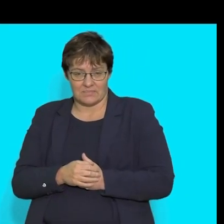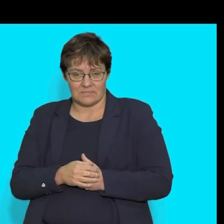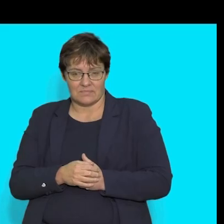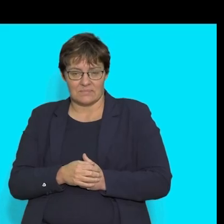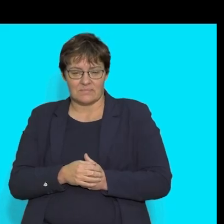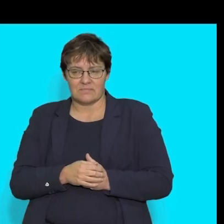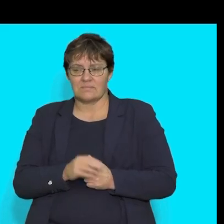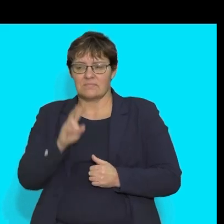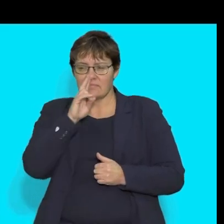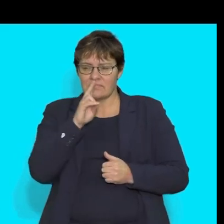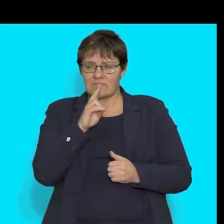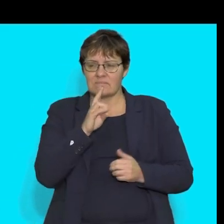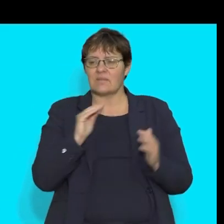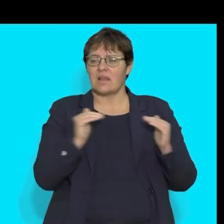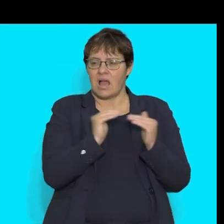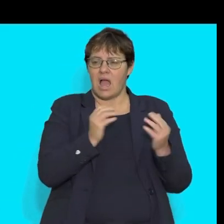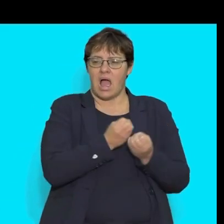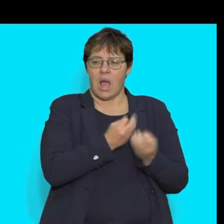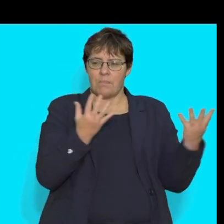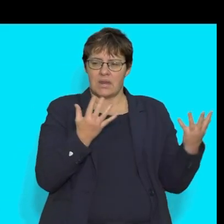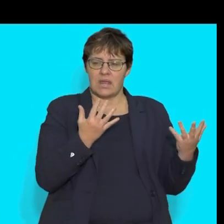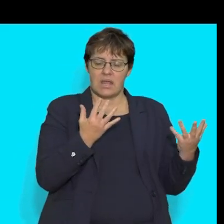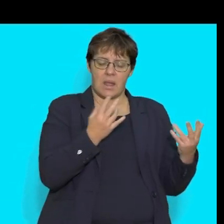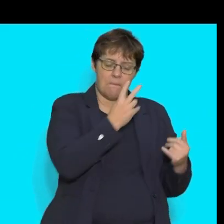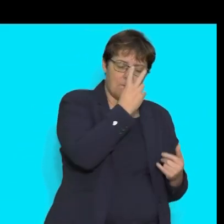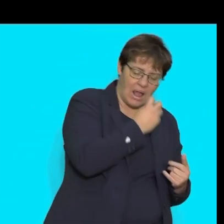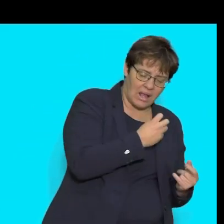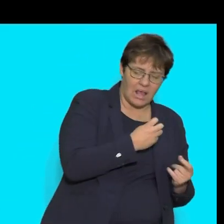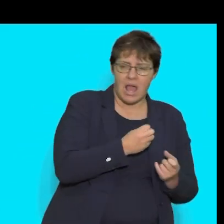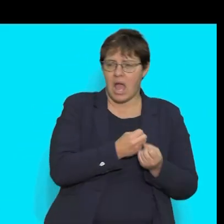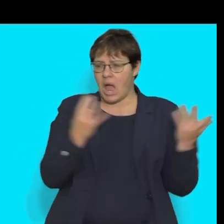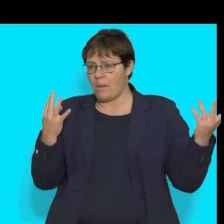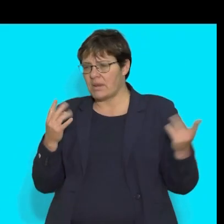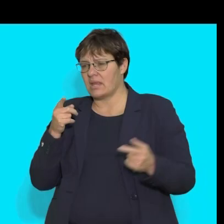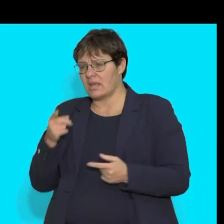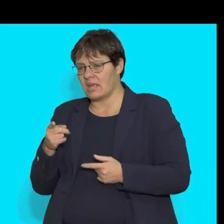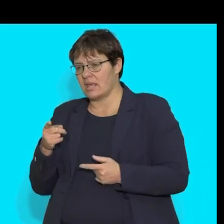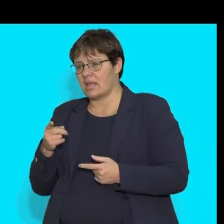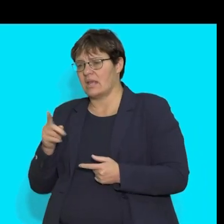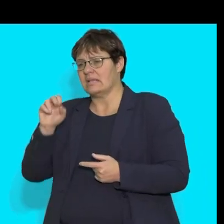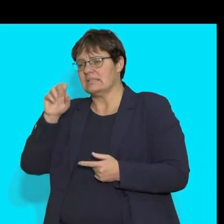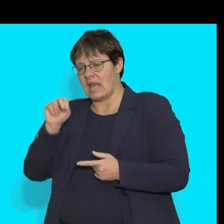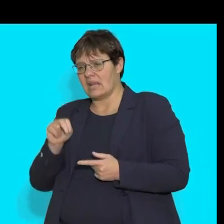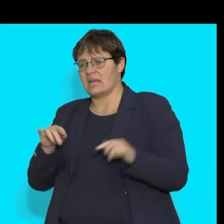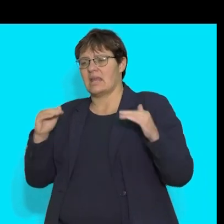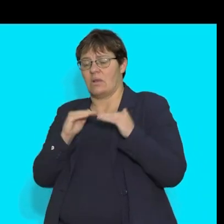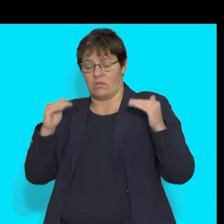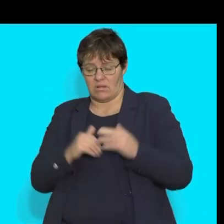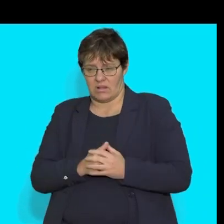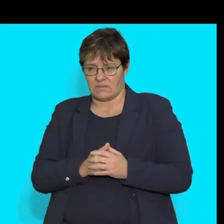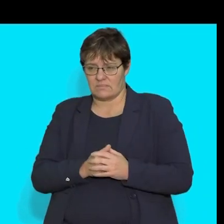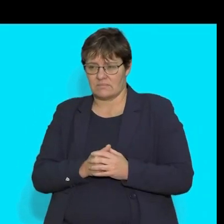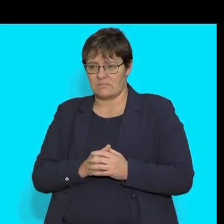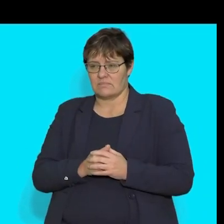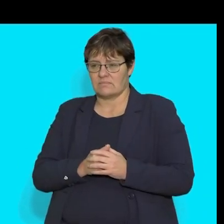that there's an equal number of mice that are black in color and tan in color. The